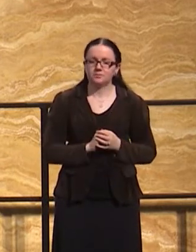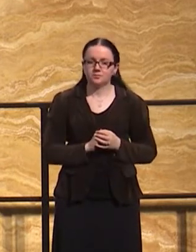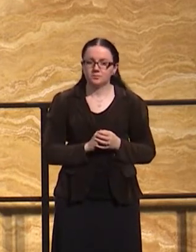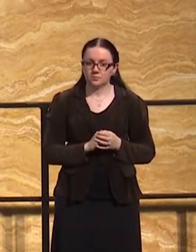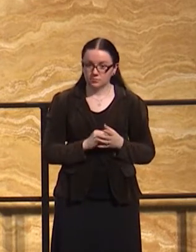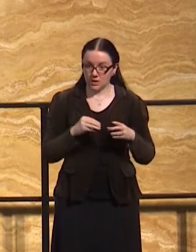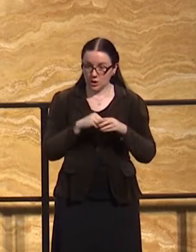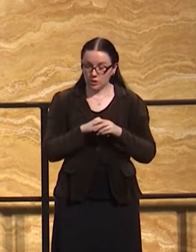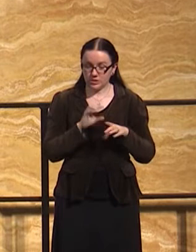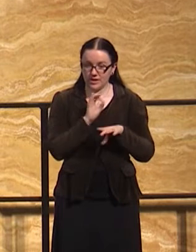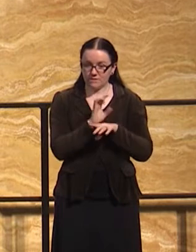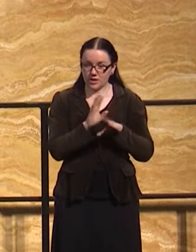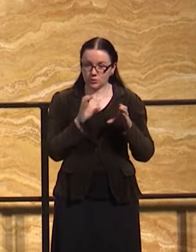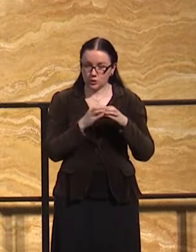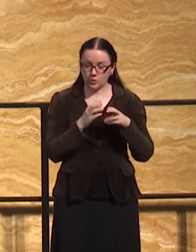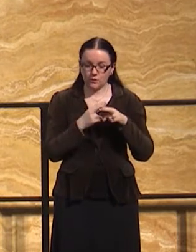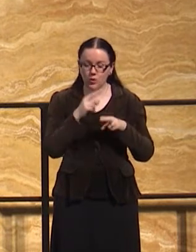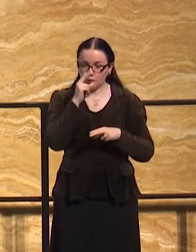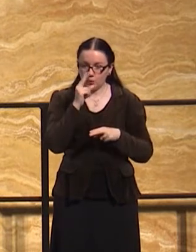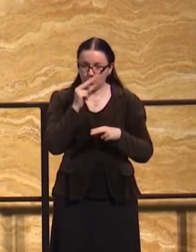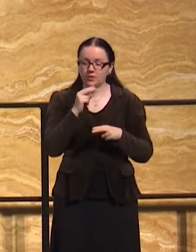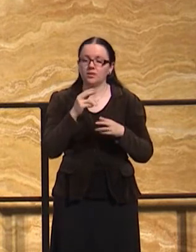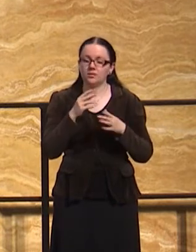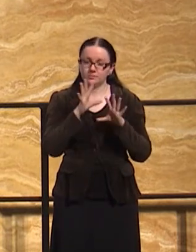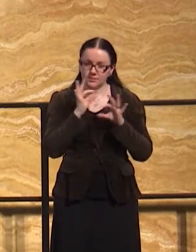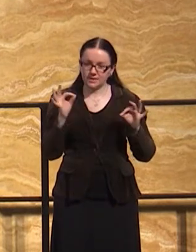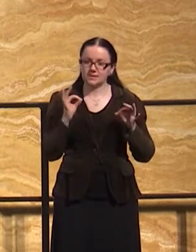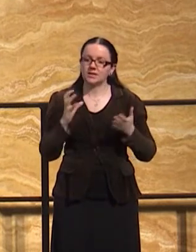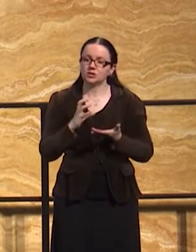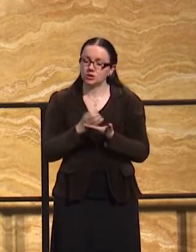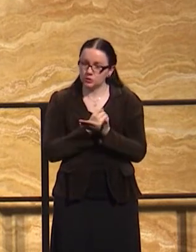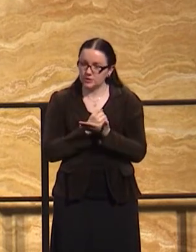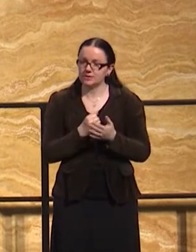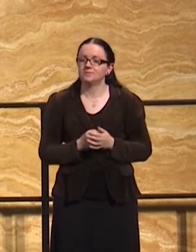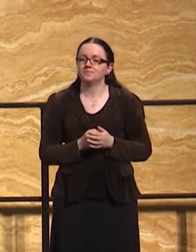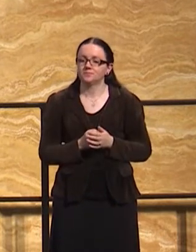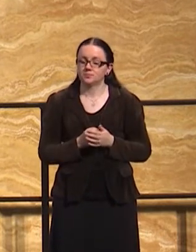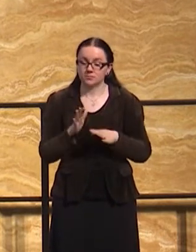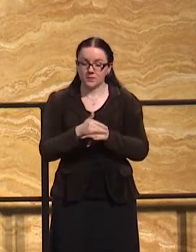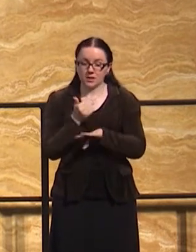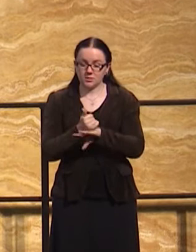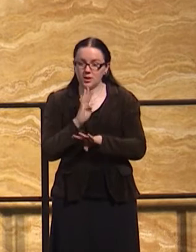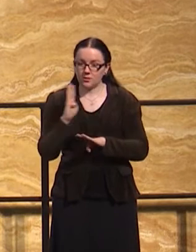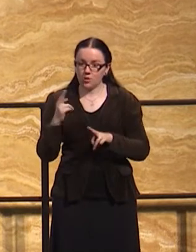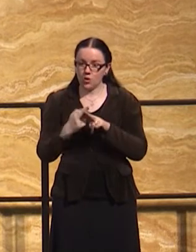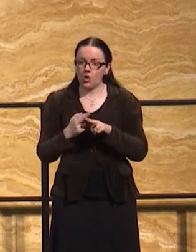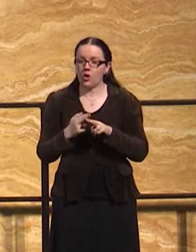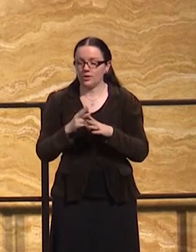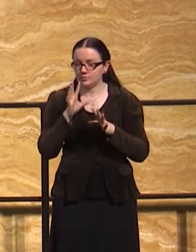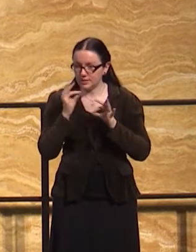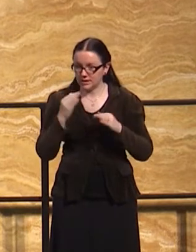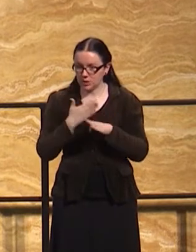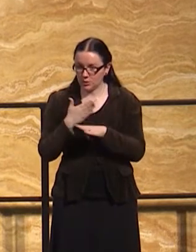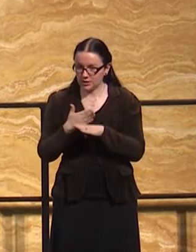group of experts on youth, peace, and security, an implementation panel on peace operations, and a UN advisory group